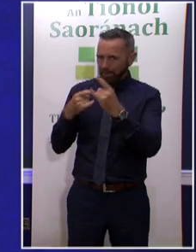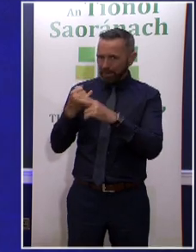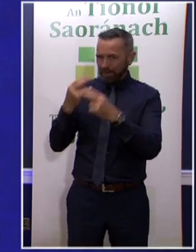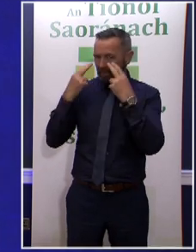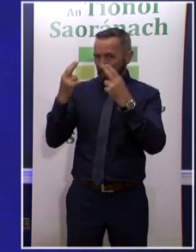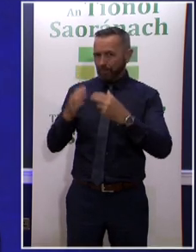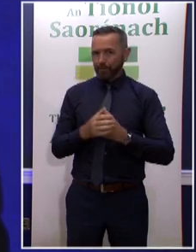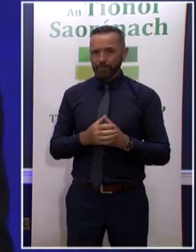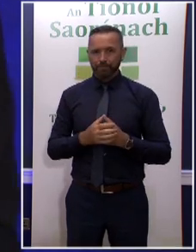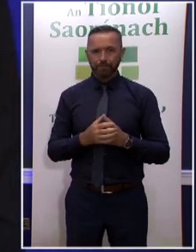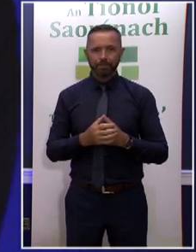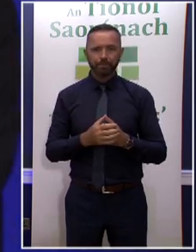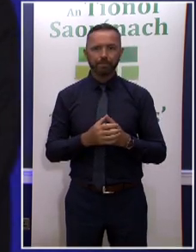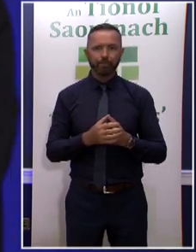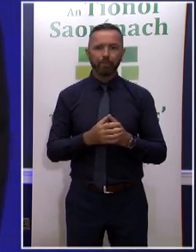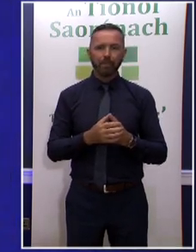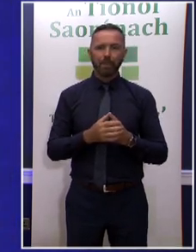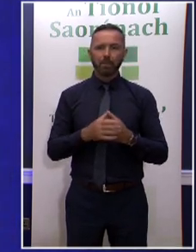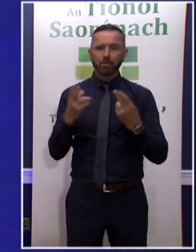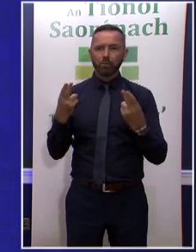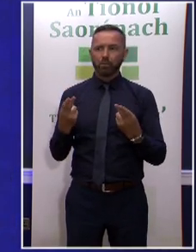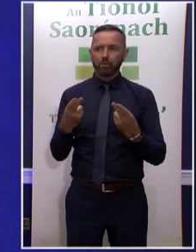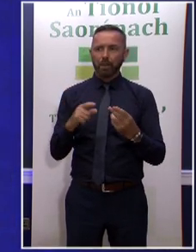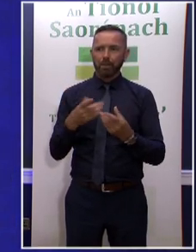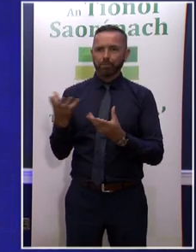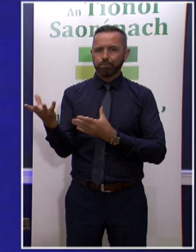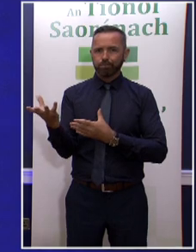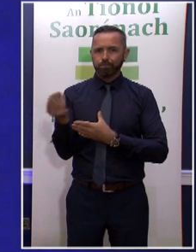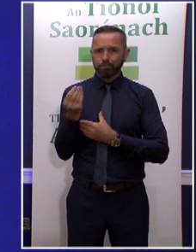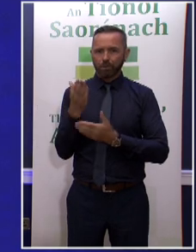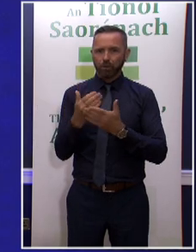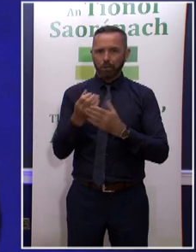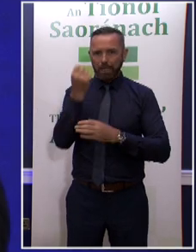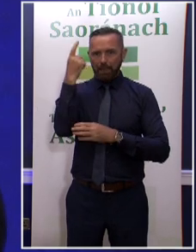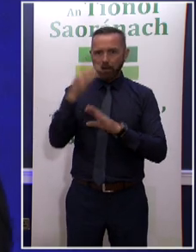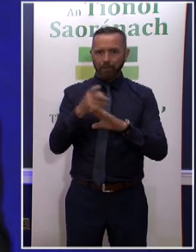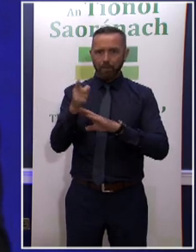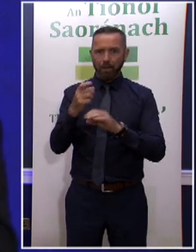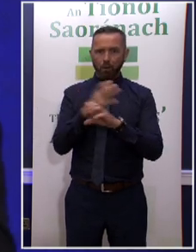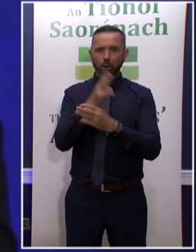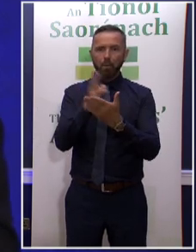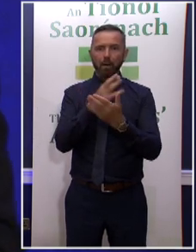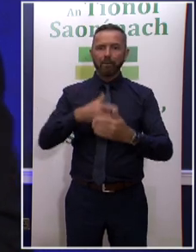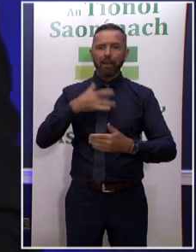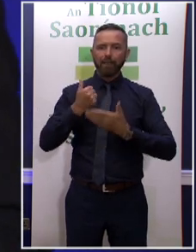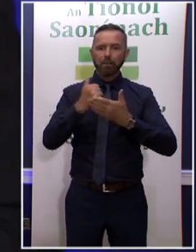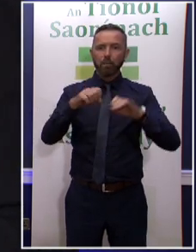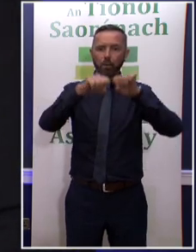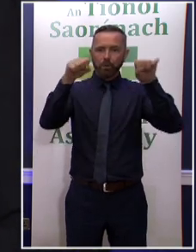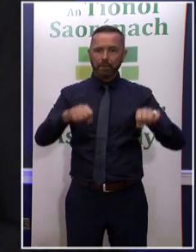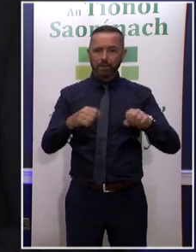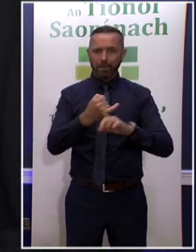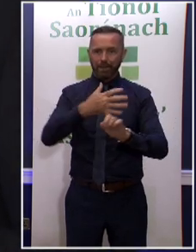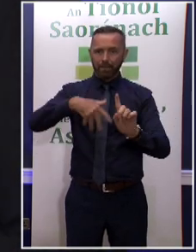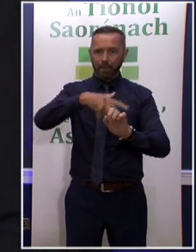nature, take some inspiration from that, and it's all part of our life support system, seething away in the